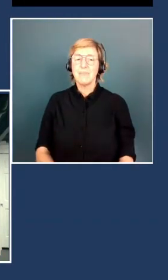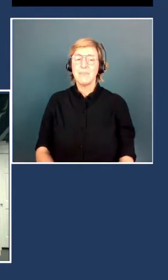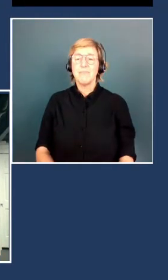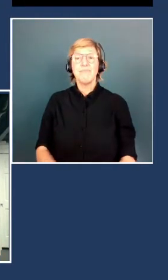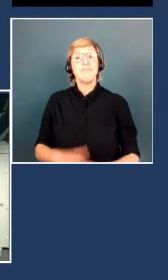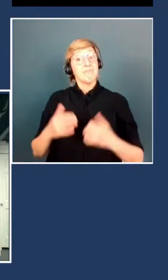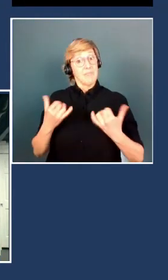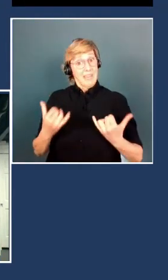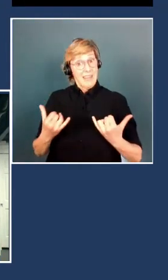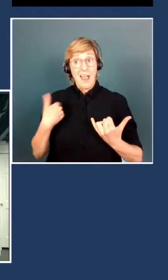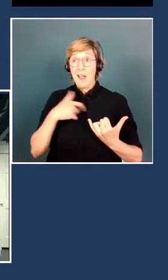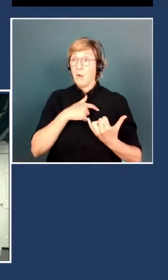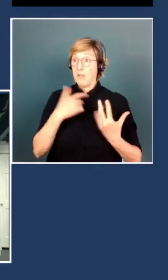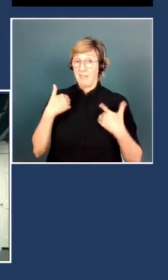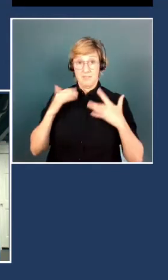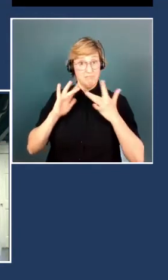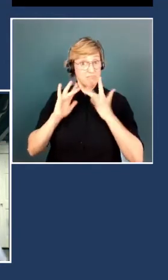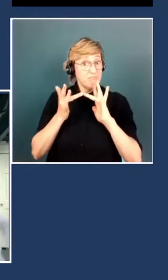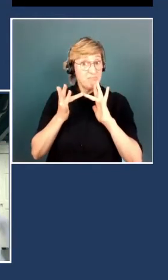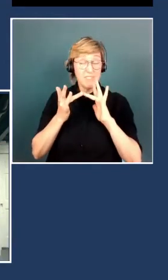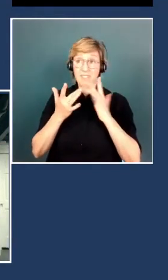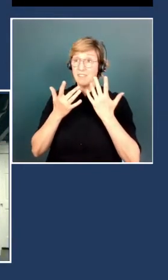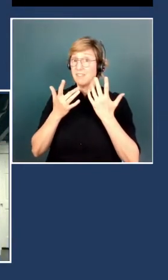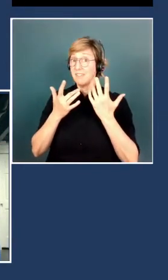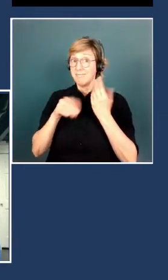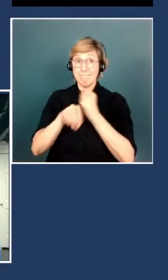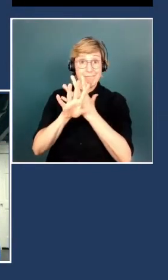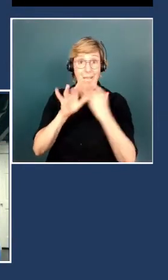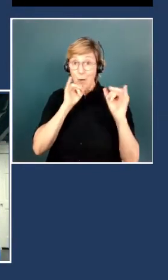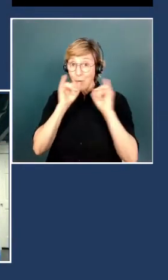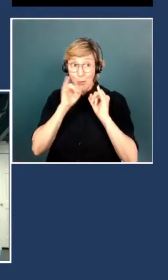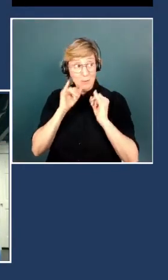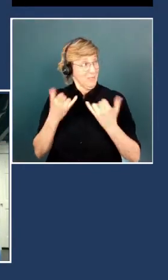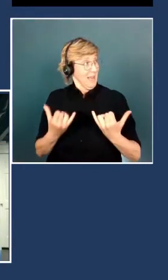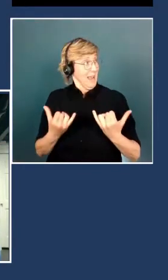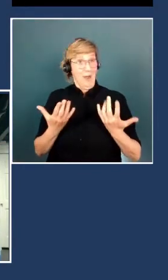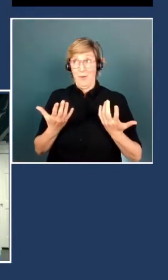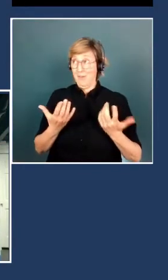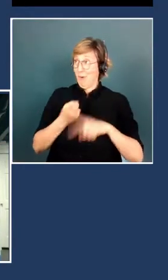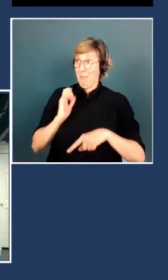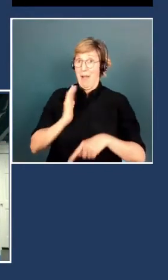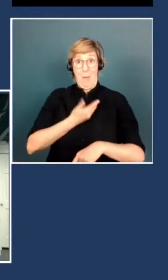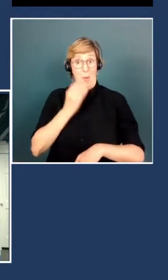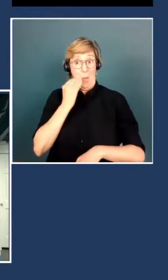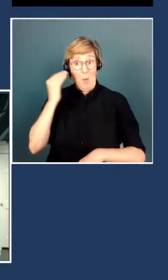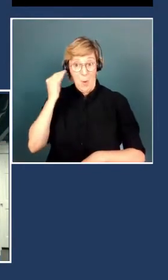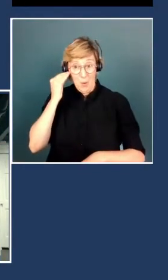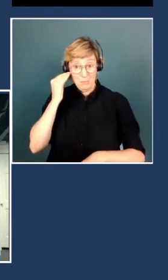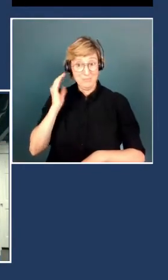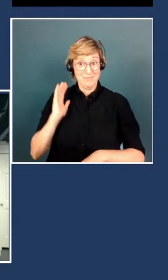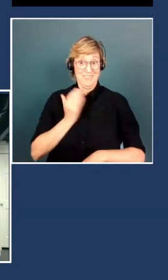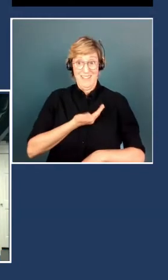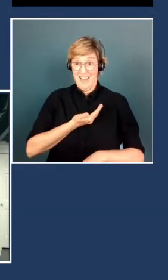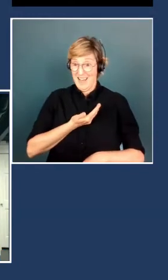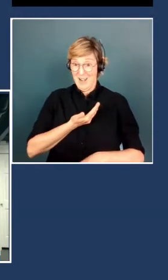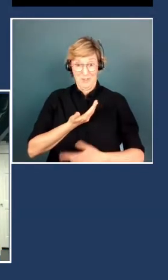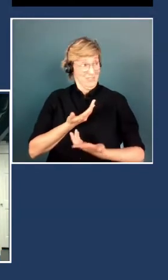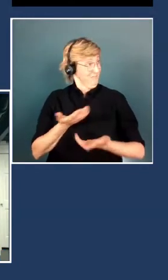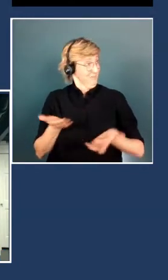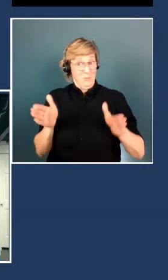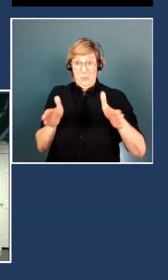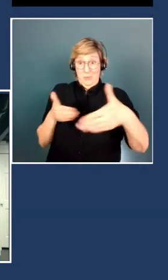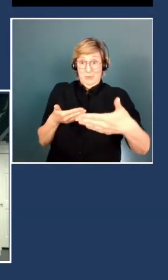virtual interviews, we're doing this from the rooms of our houses. I'm very curious just about some of